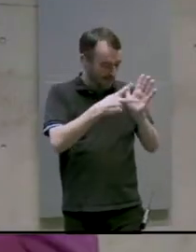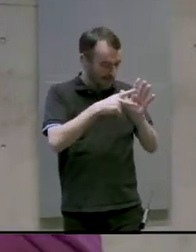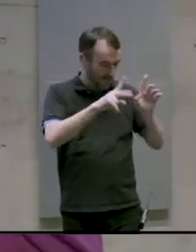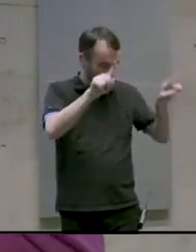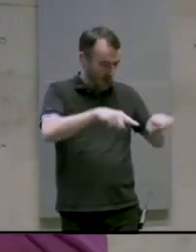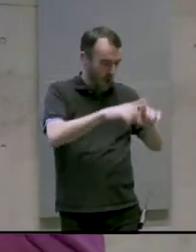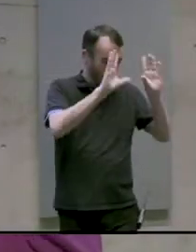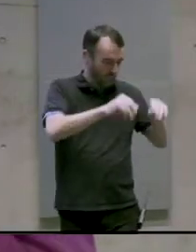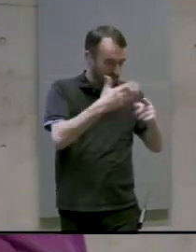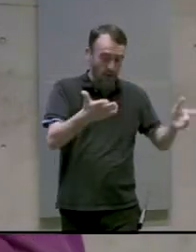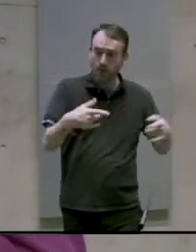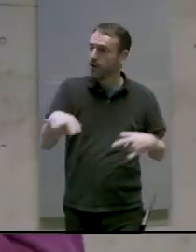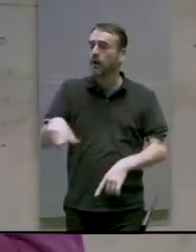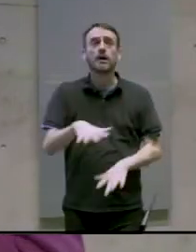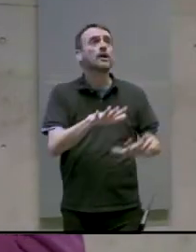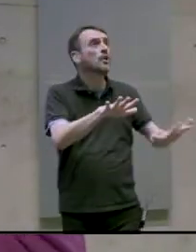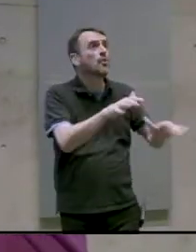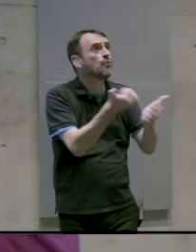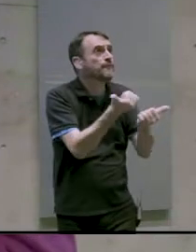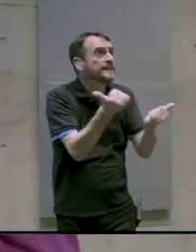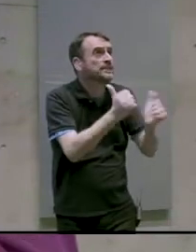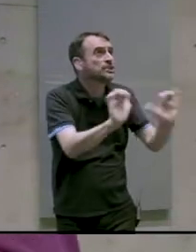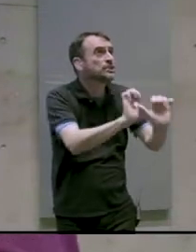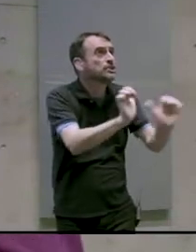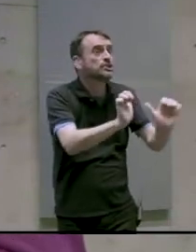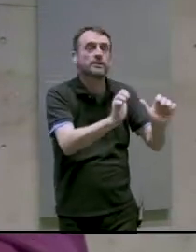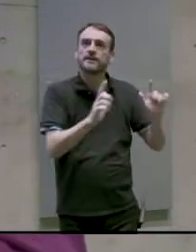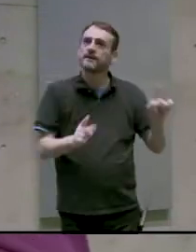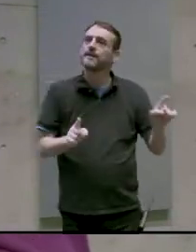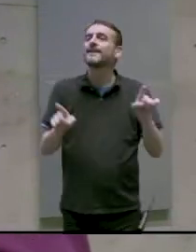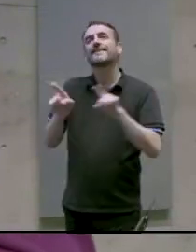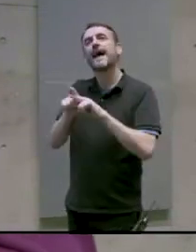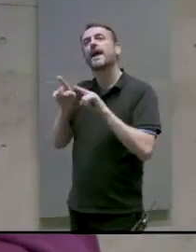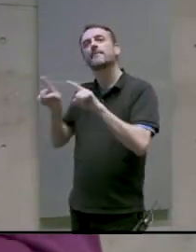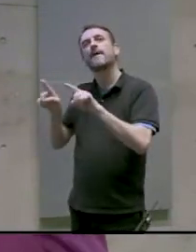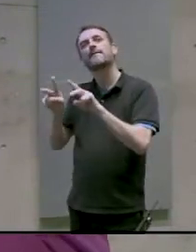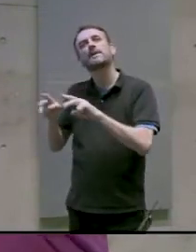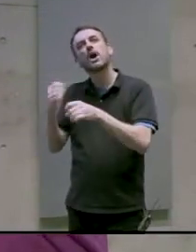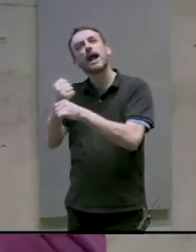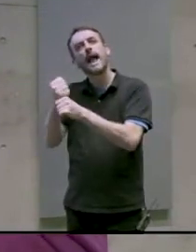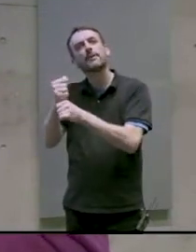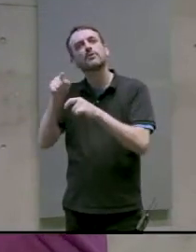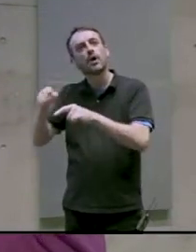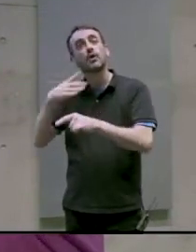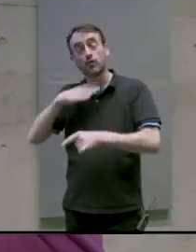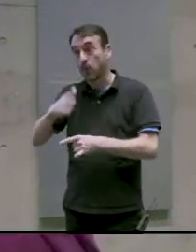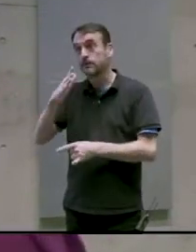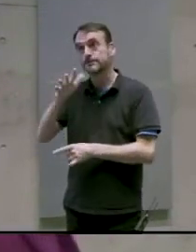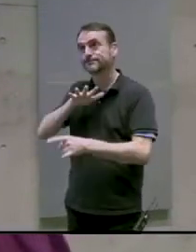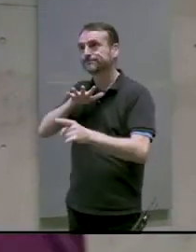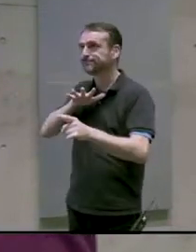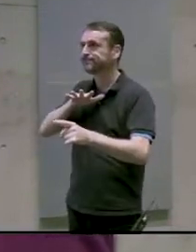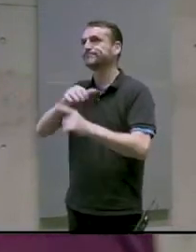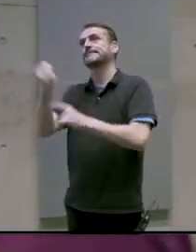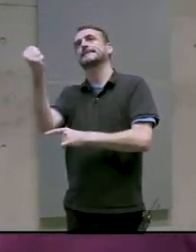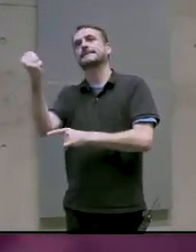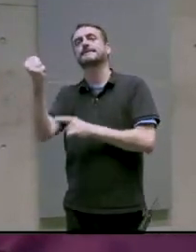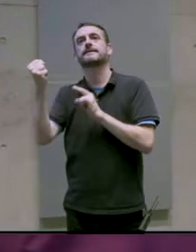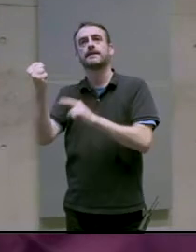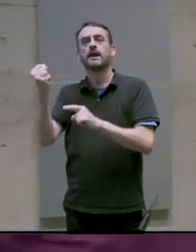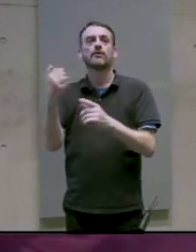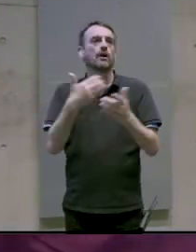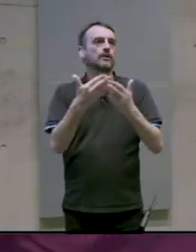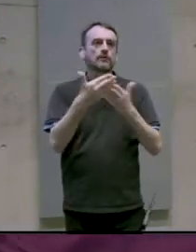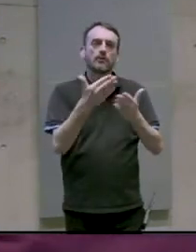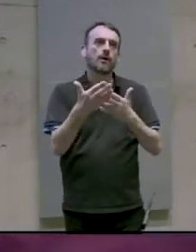God. And it's the same with video games. It's like you sit down to play a video game, you kind of want to beat it. And now it doesn't matter if it's Call of Duty